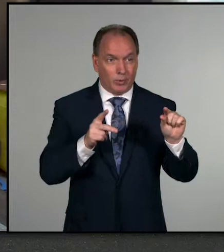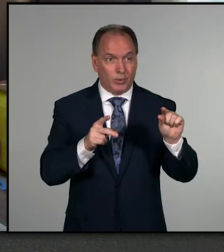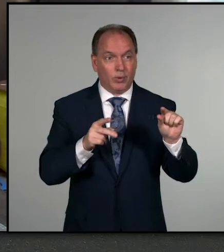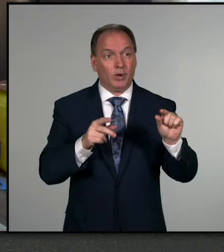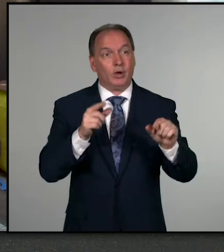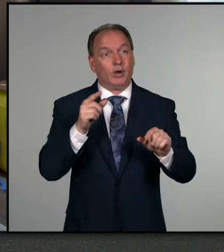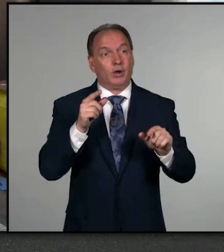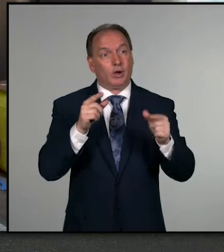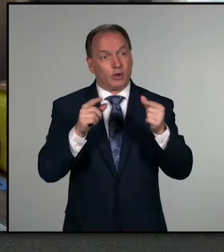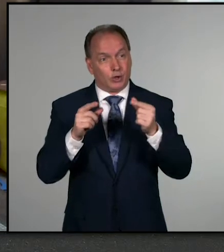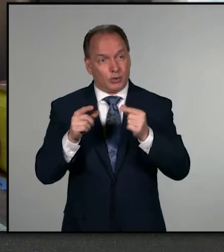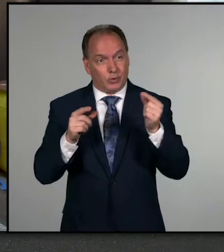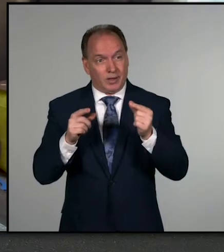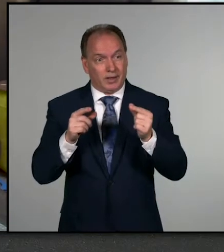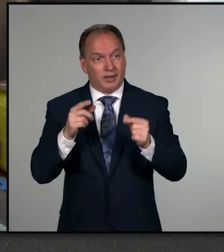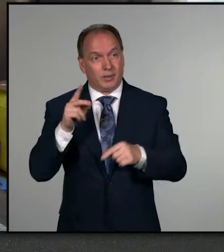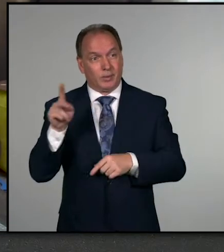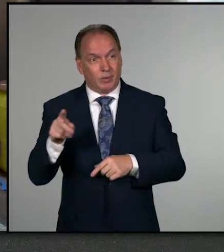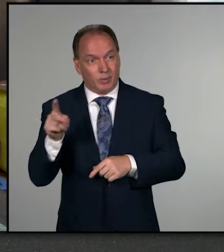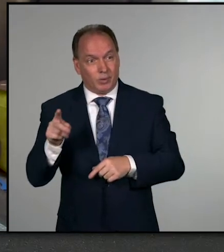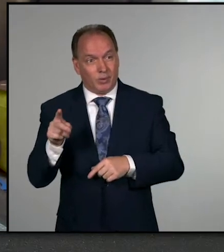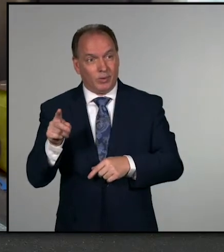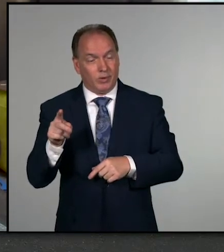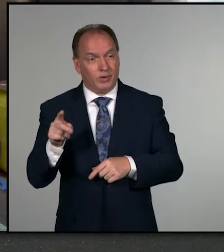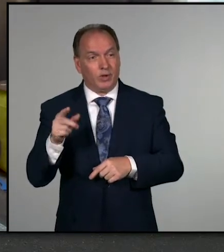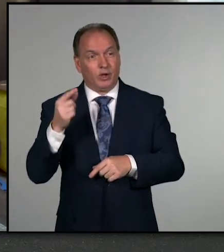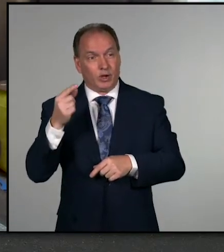purple, green, purple,